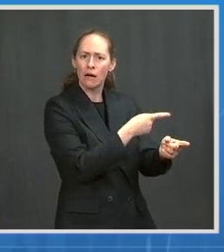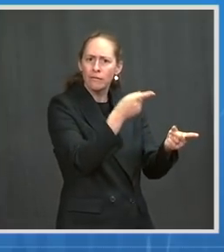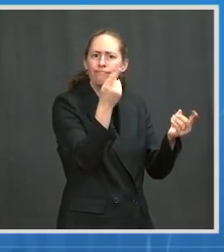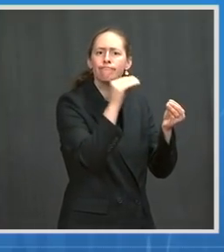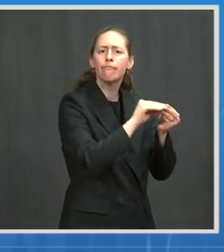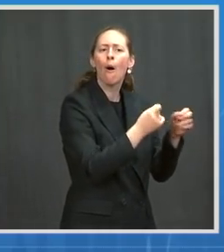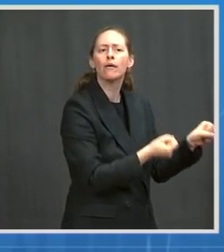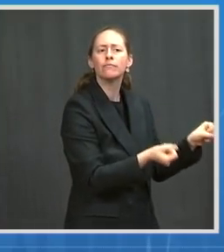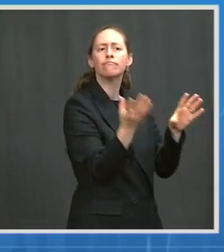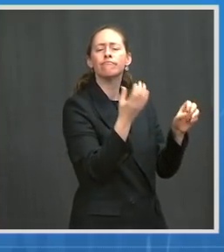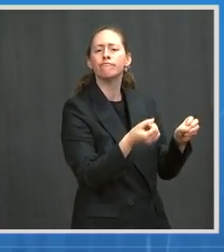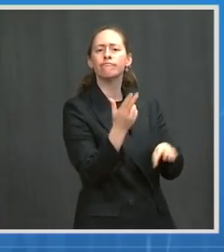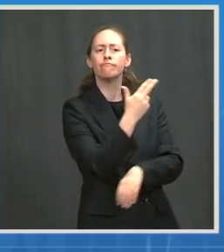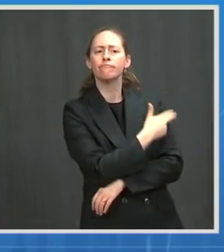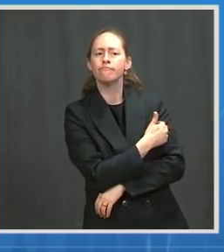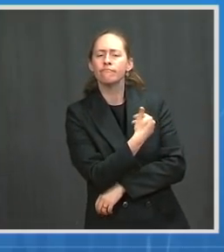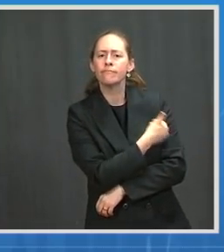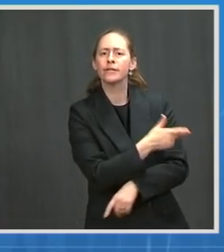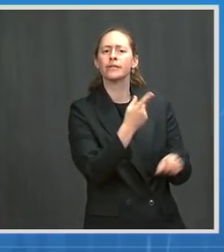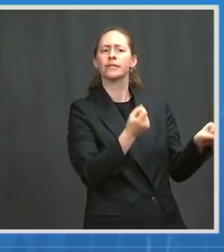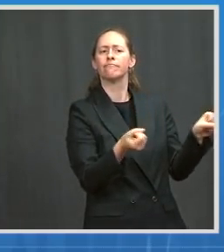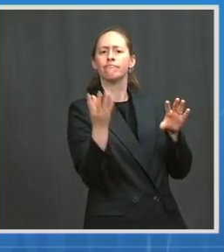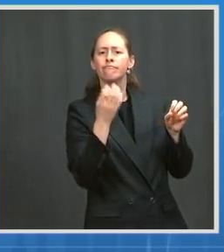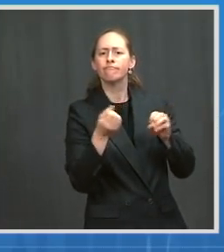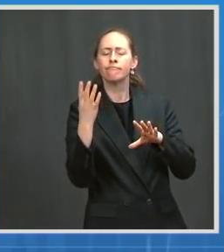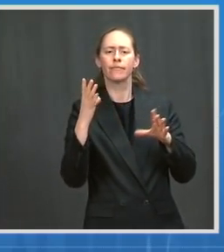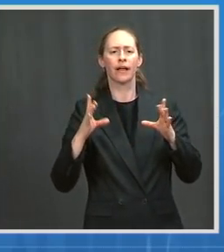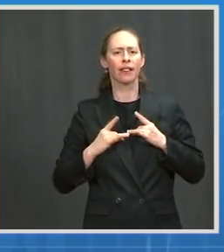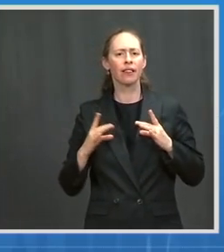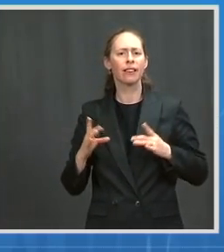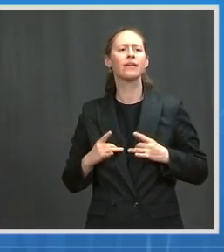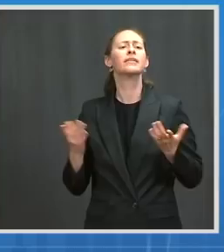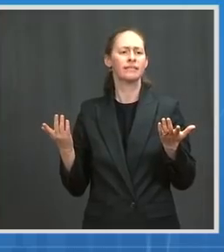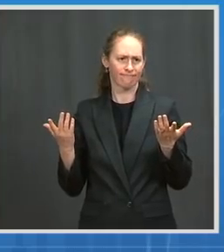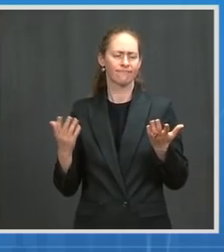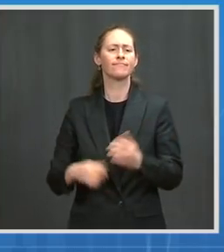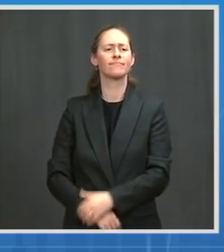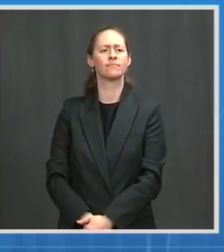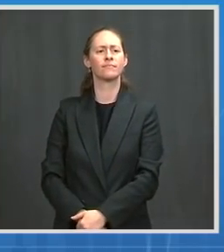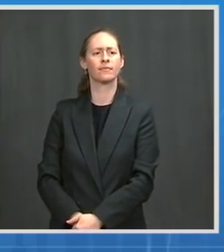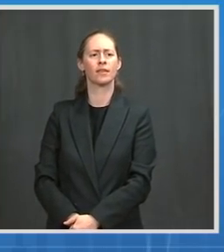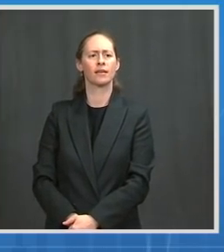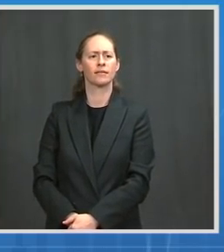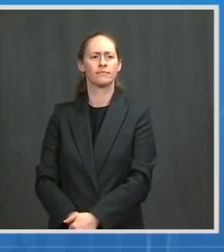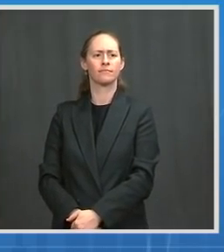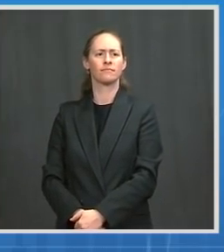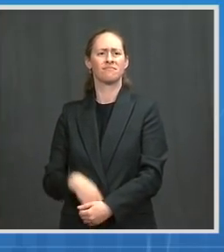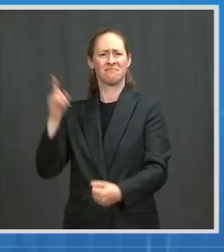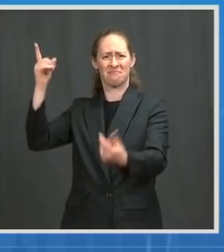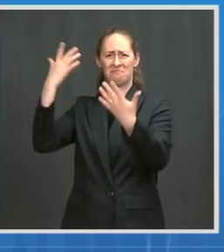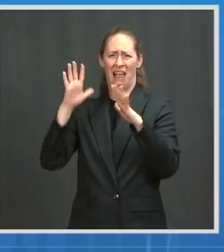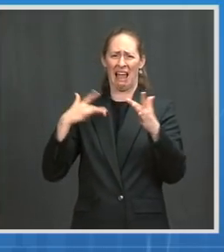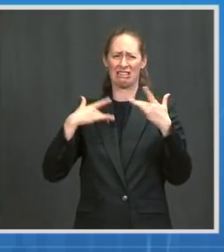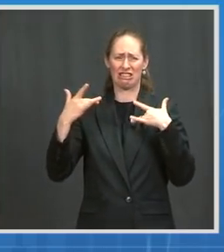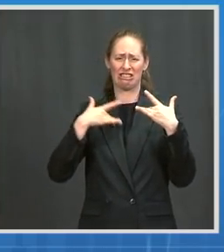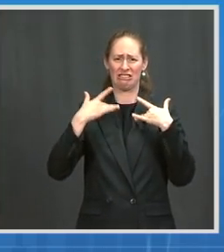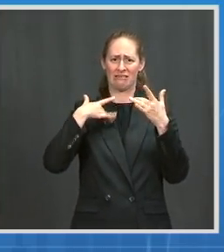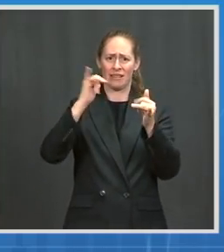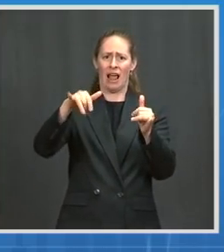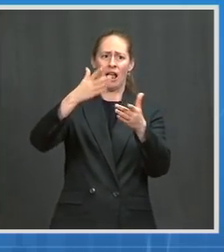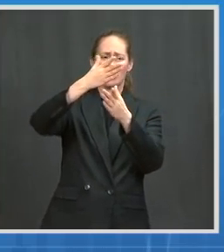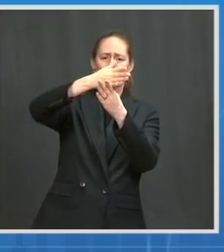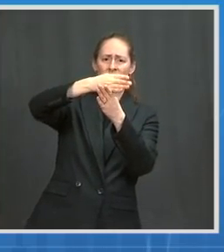hospitalizations. As the President says, we do not want our country that is already too divided become divided in a new